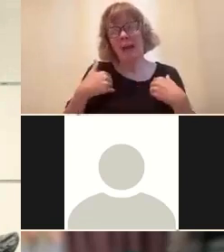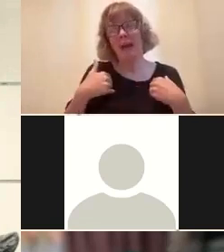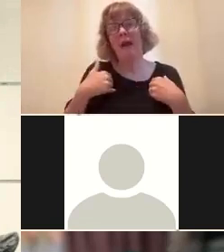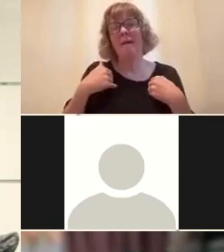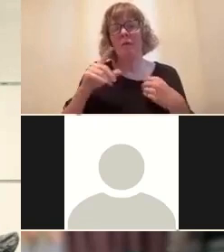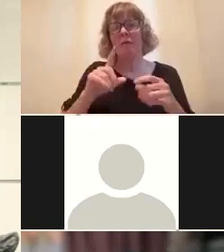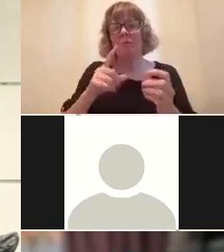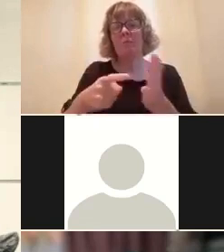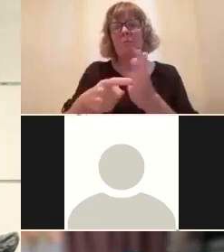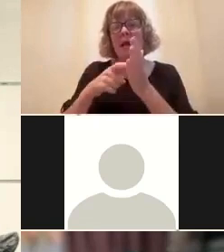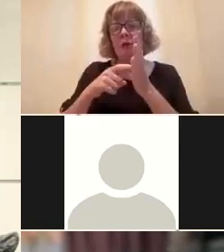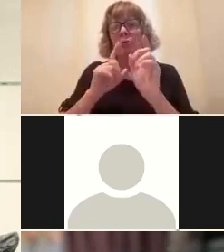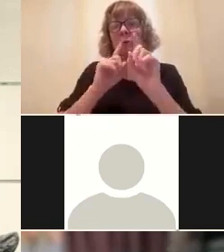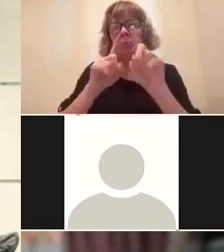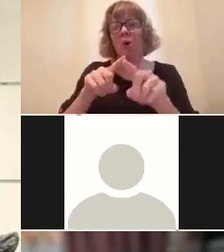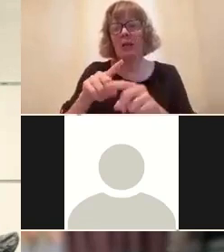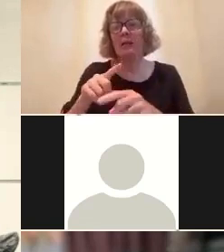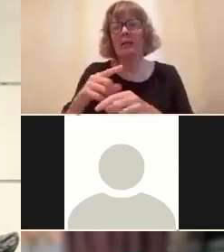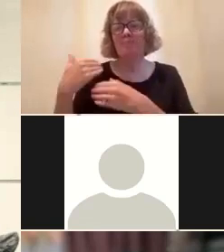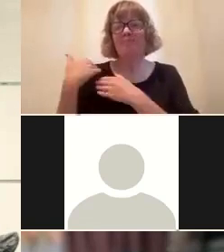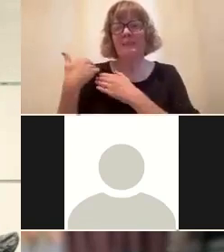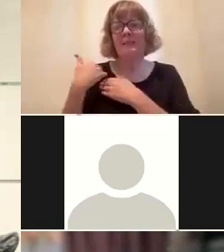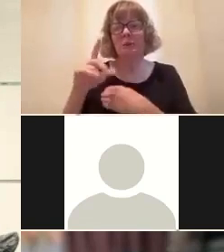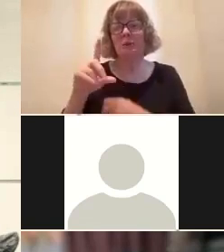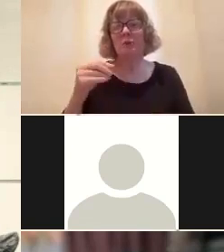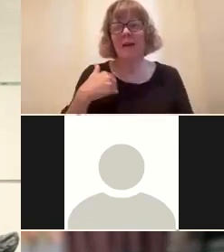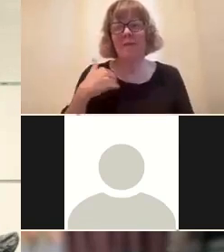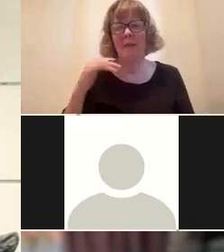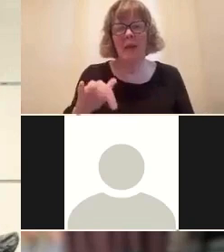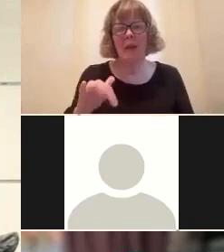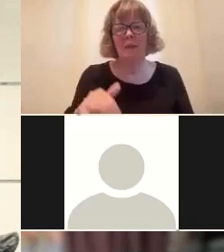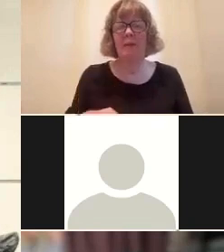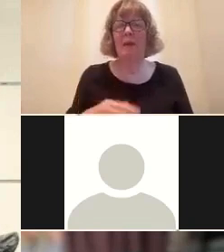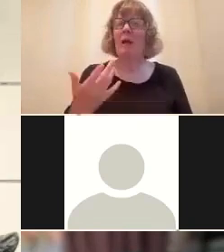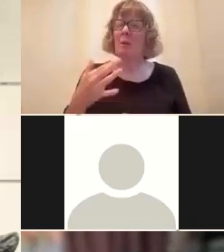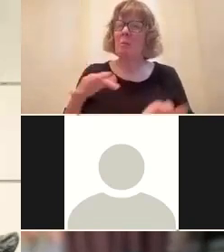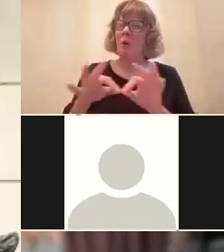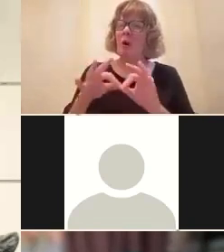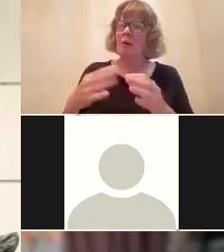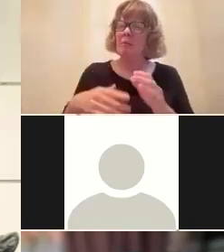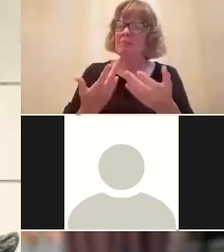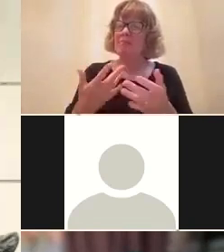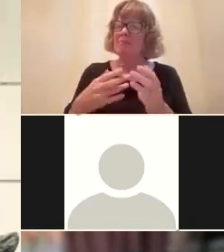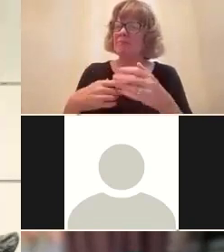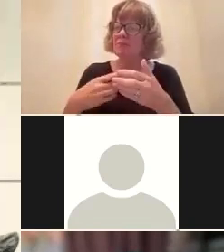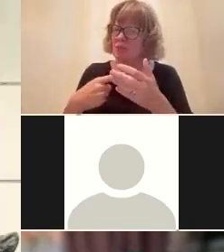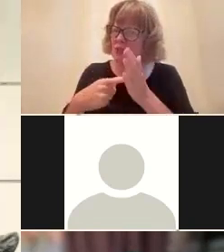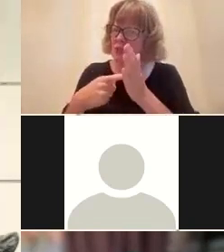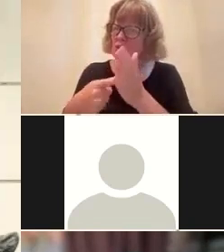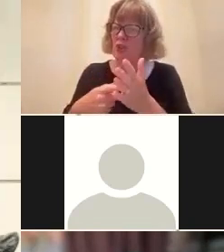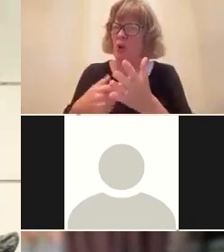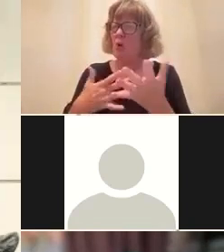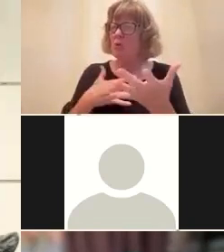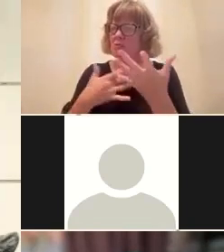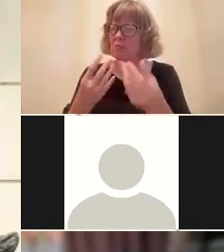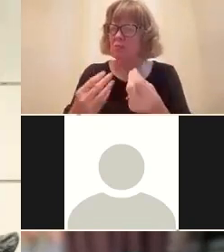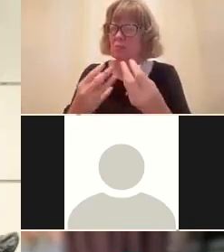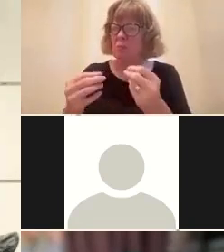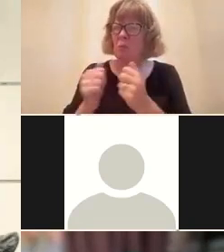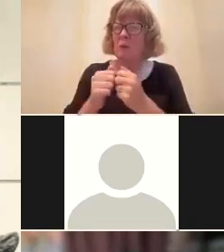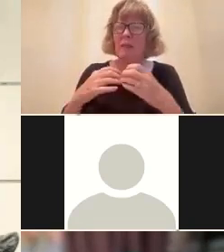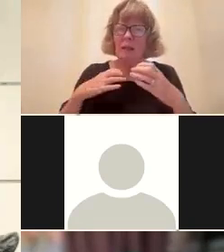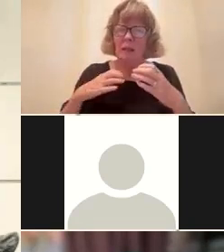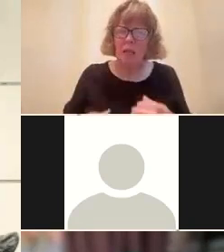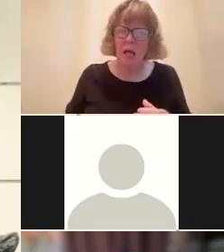obligations. We need to build rapport with clients, show genuine empathy, recognize physical and